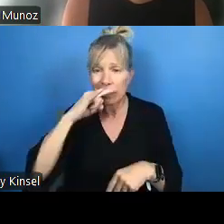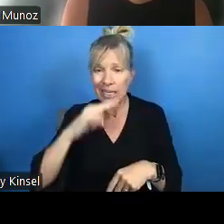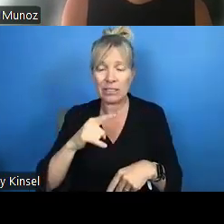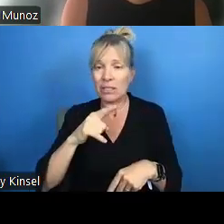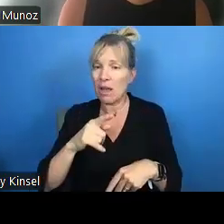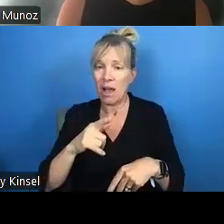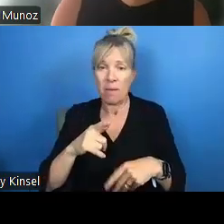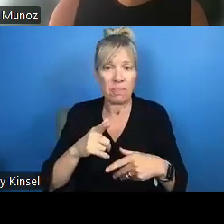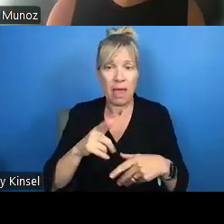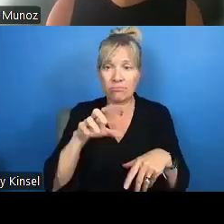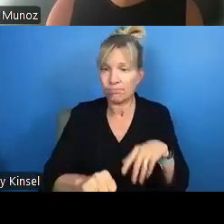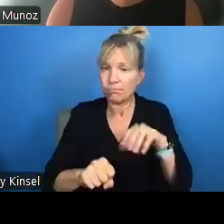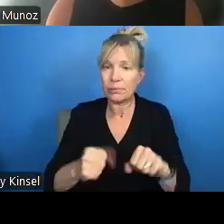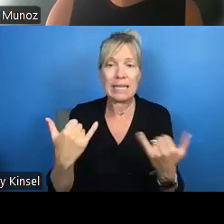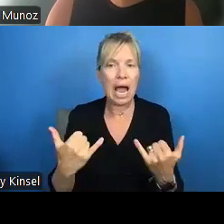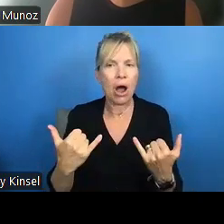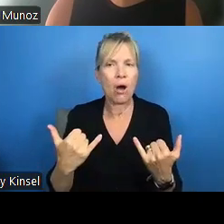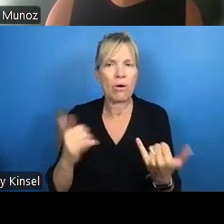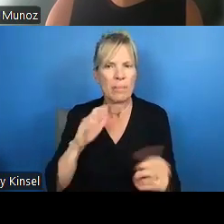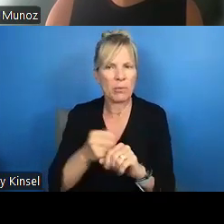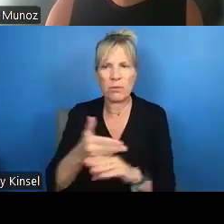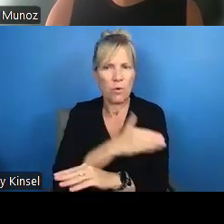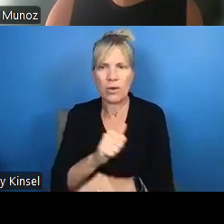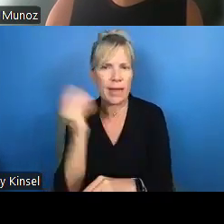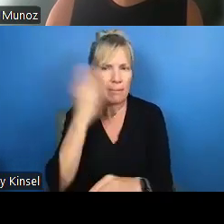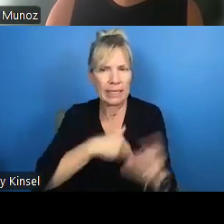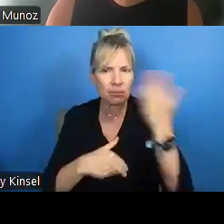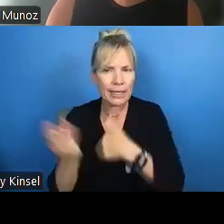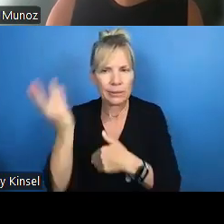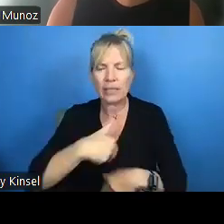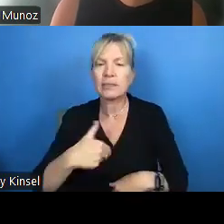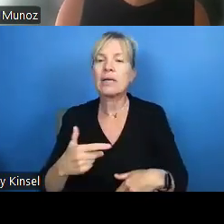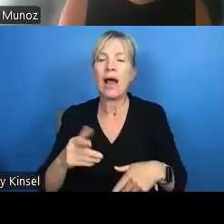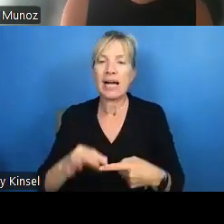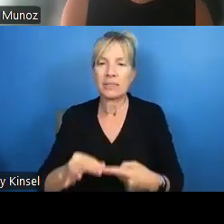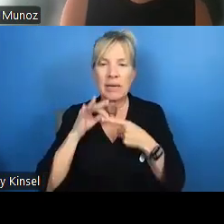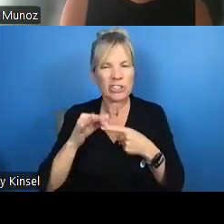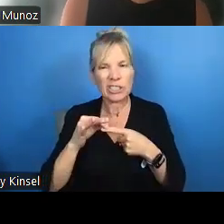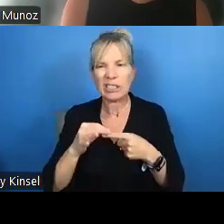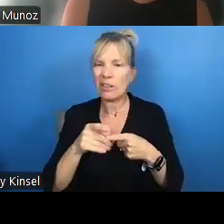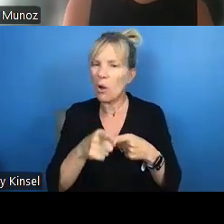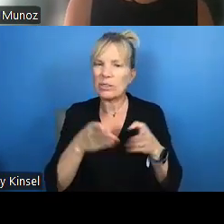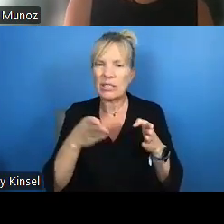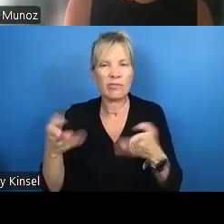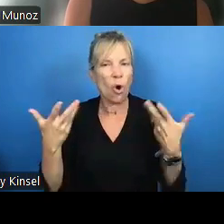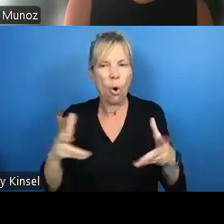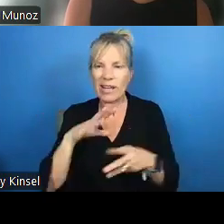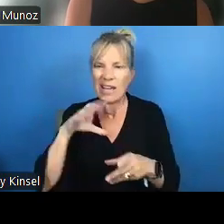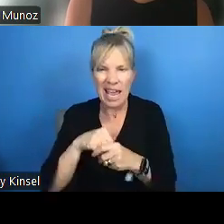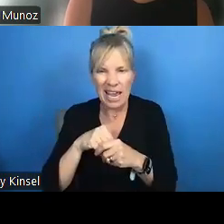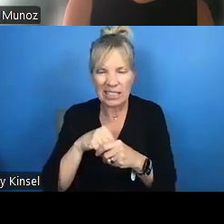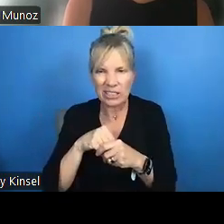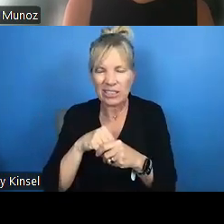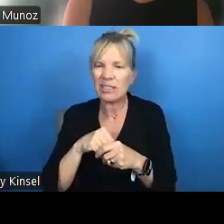previously identified, especially those individuals who maybe weren't already engaged,